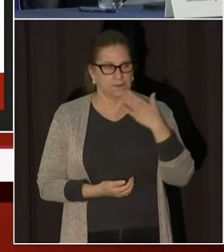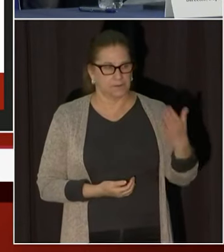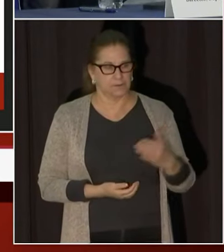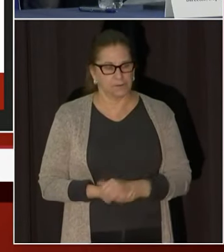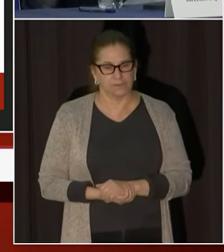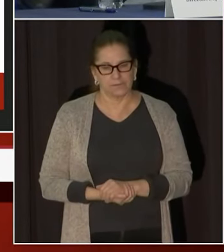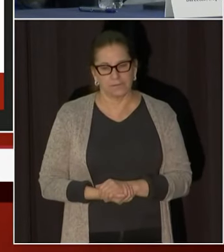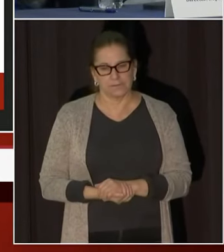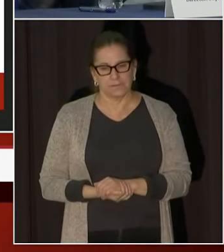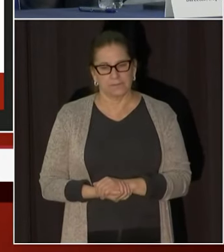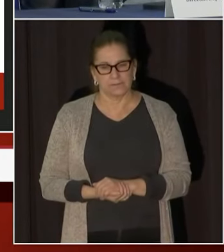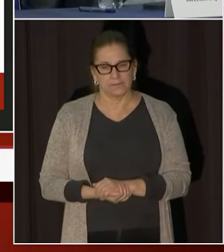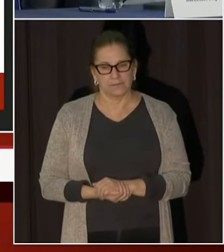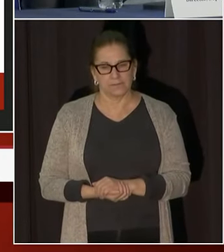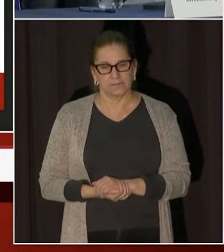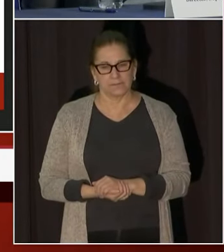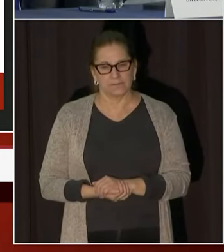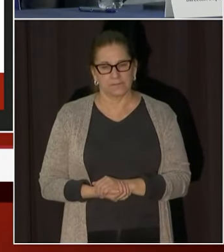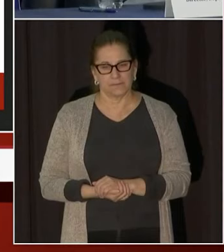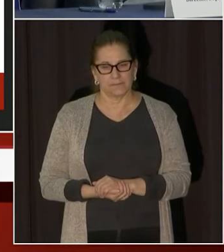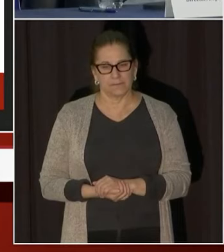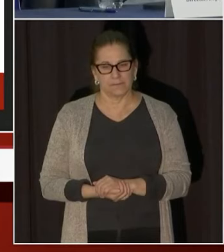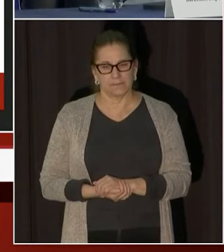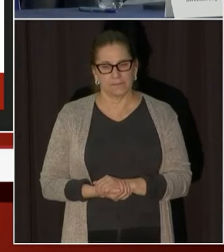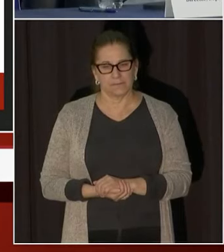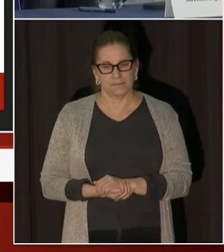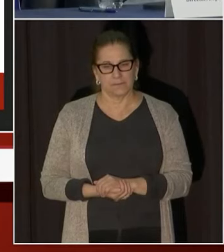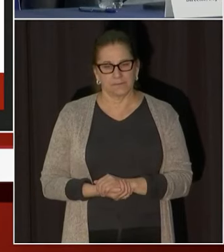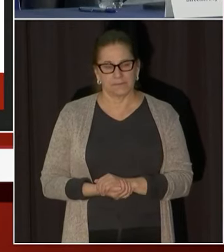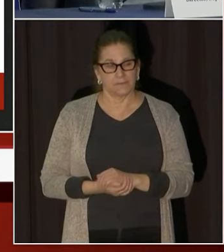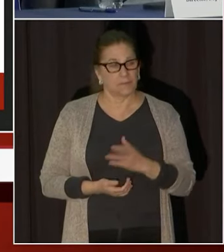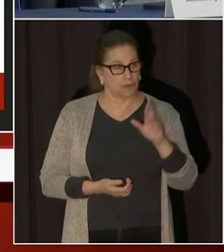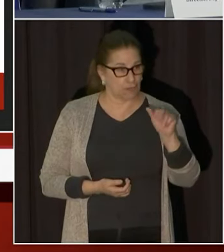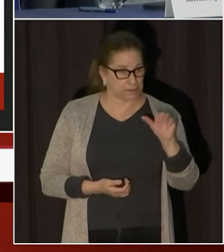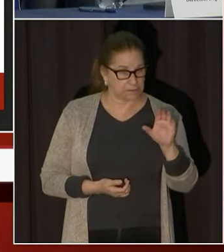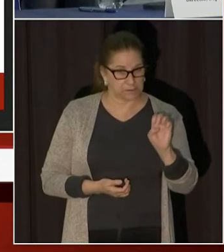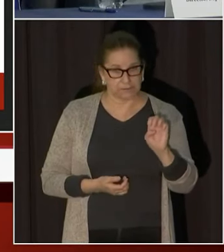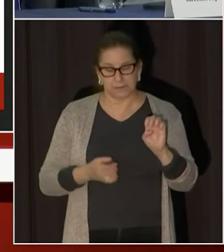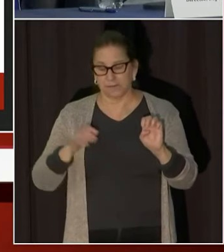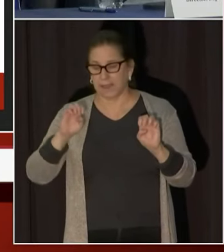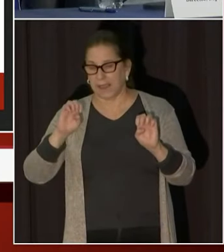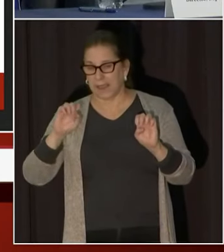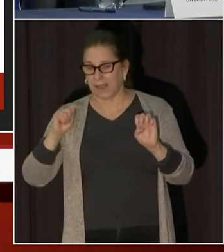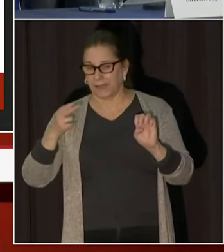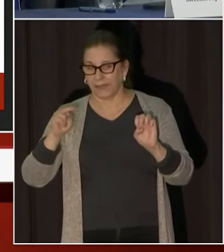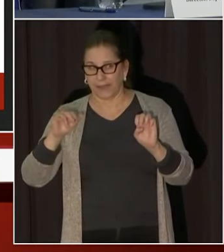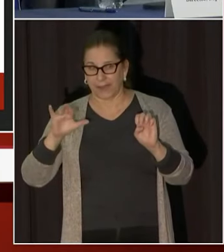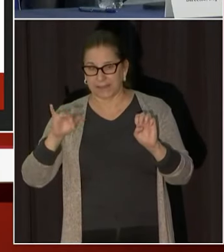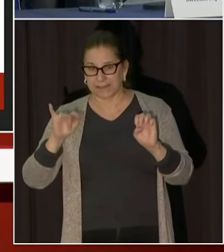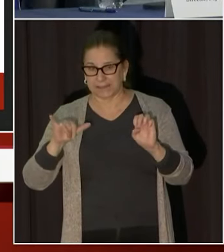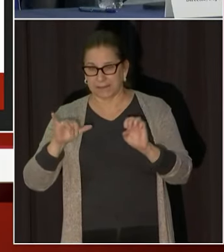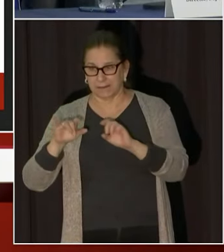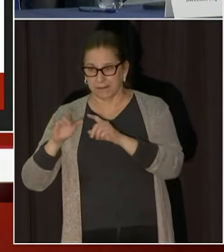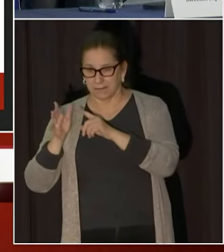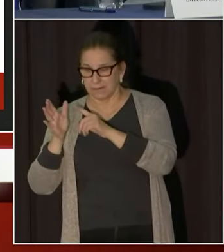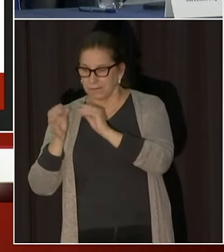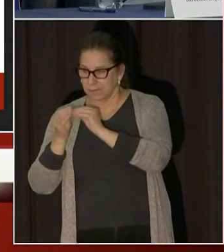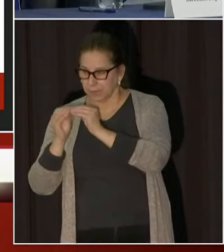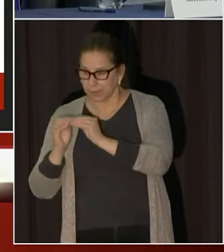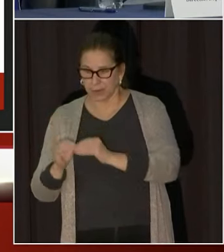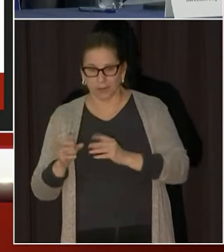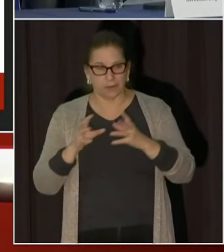or ethnicity? Correct, which is the discussion we had today about the Latino and Hispanic population.